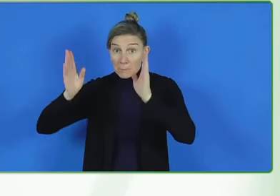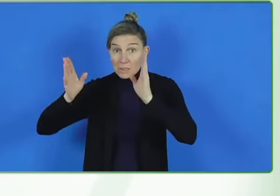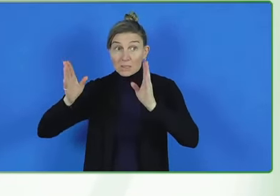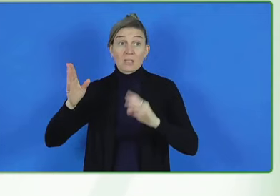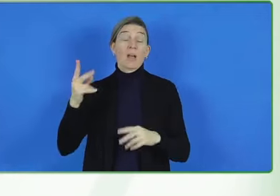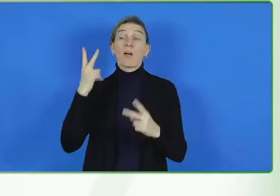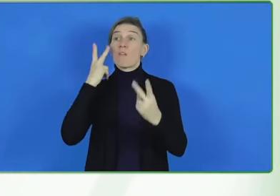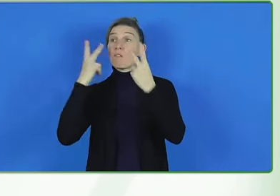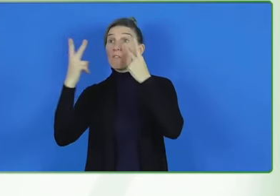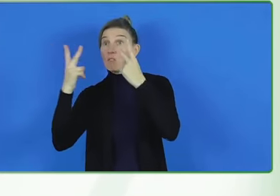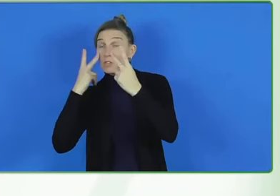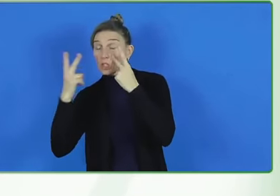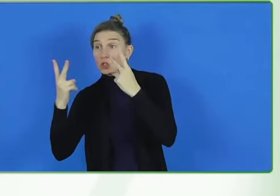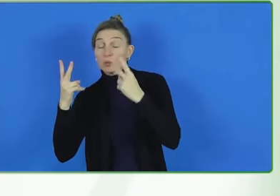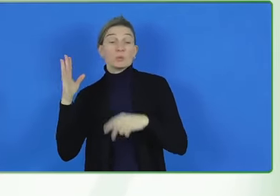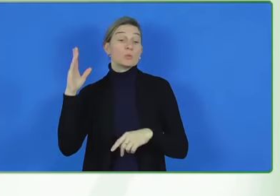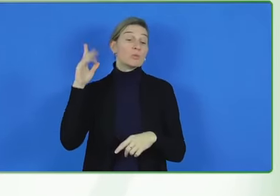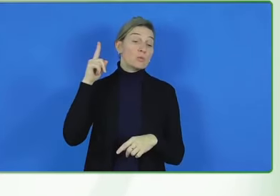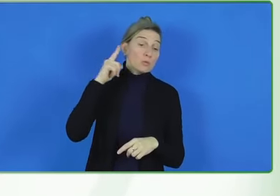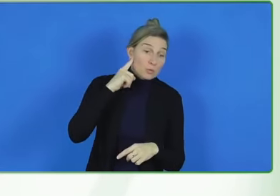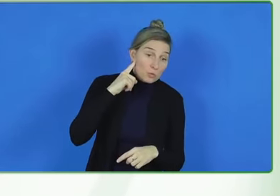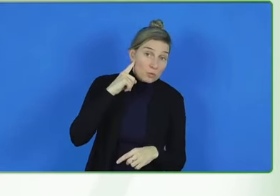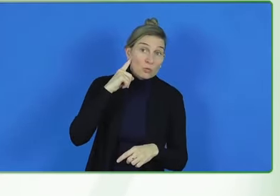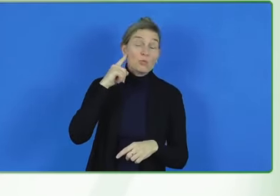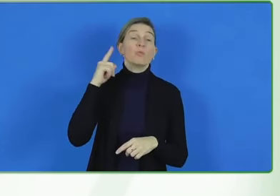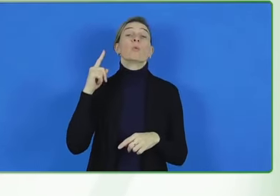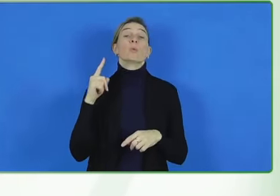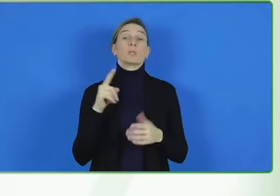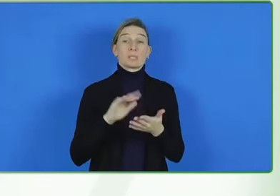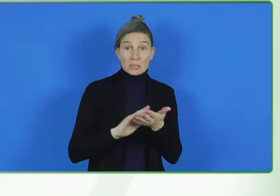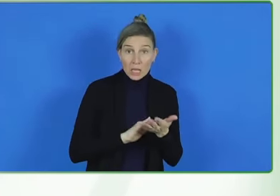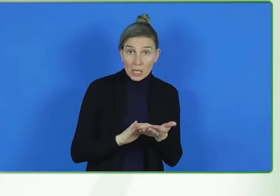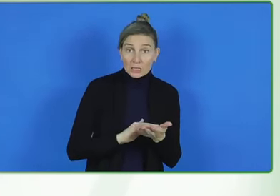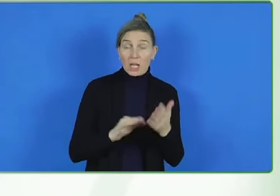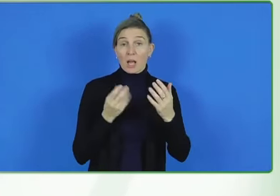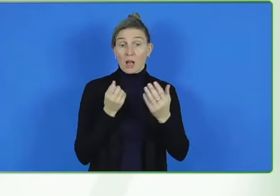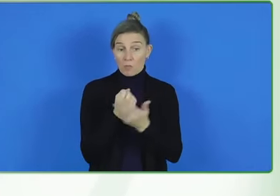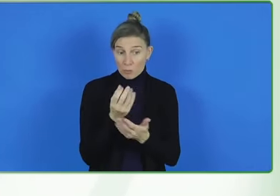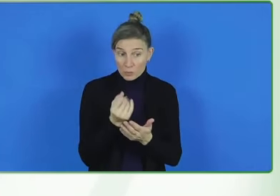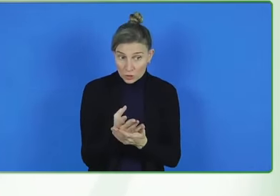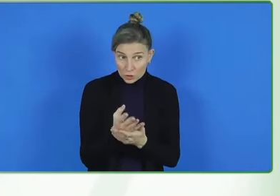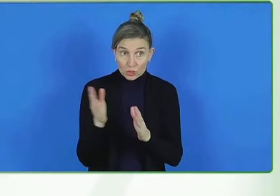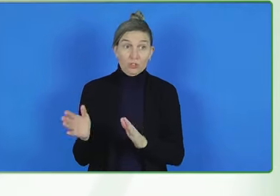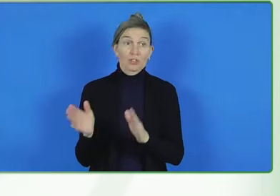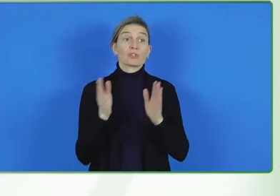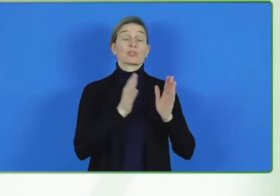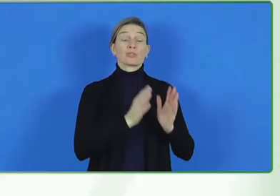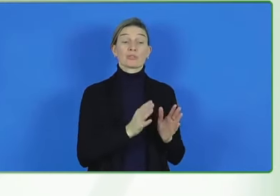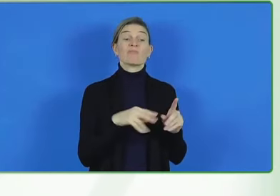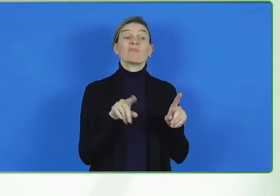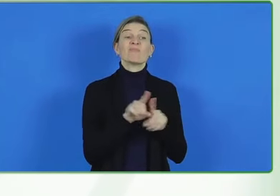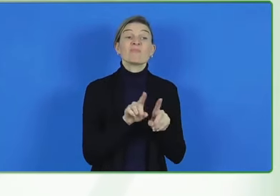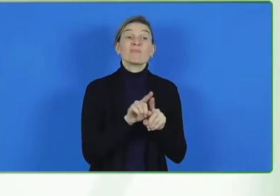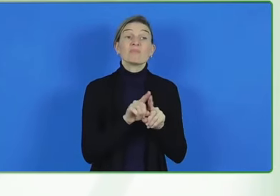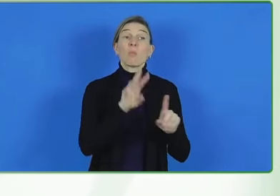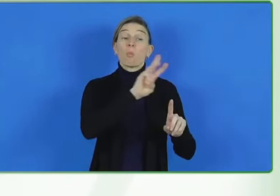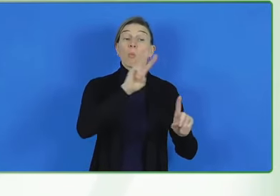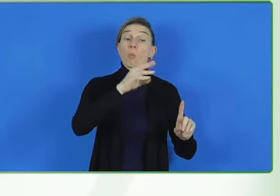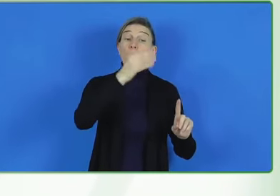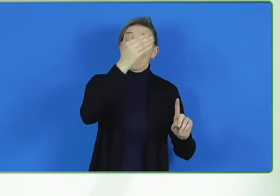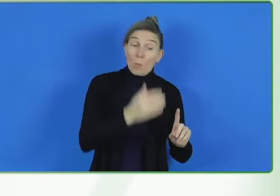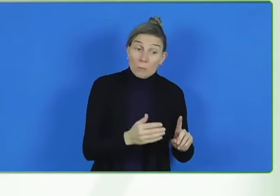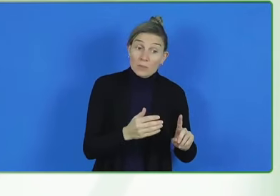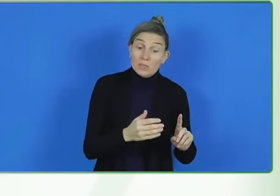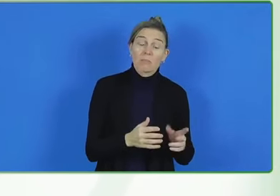tactile information. Digital accessibility, we require websites and apps